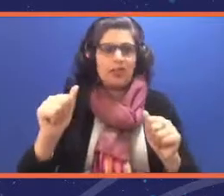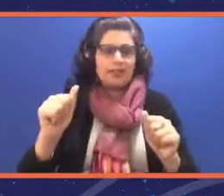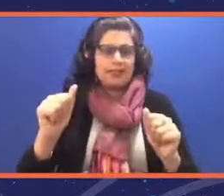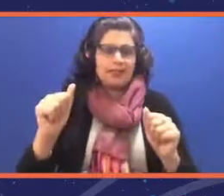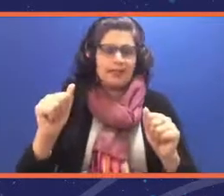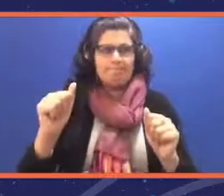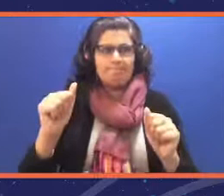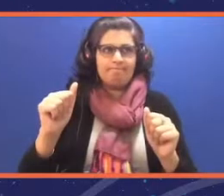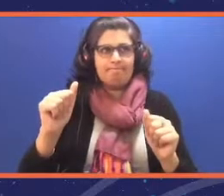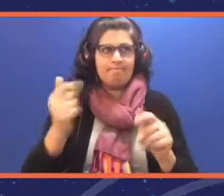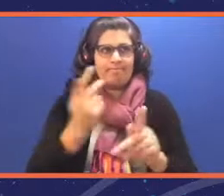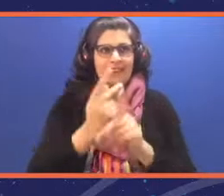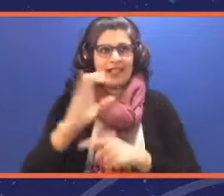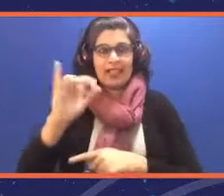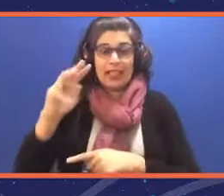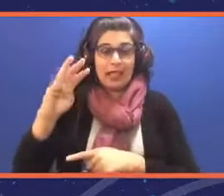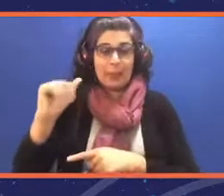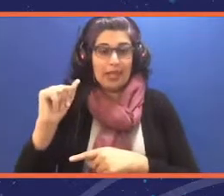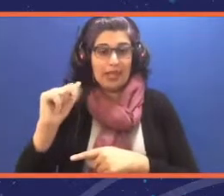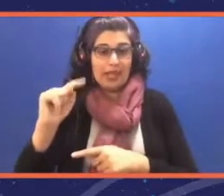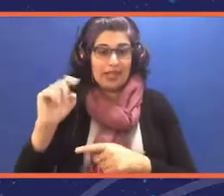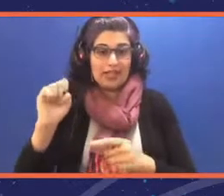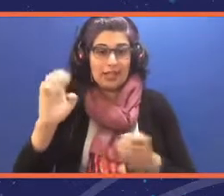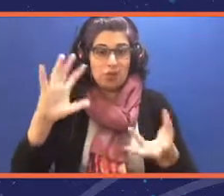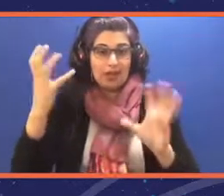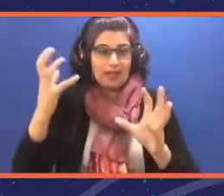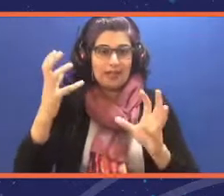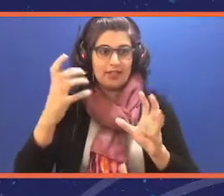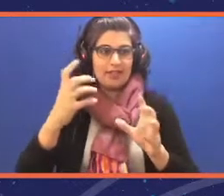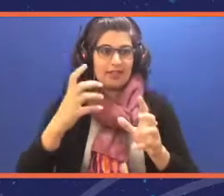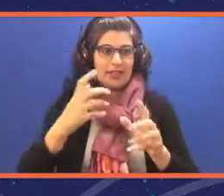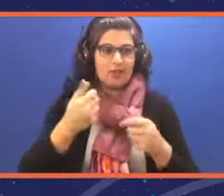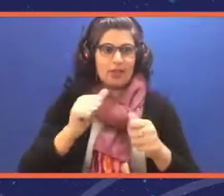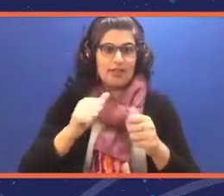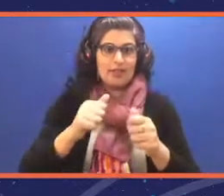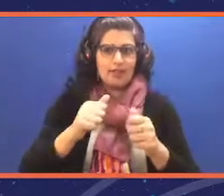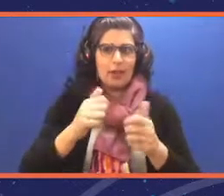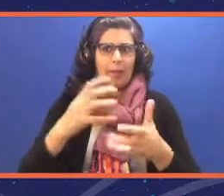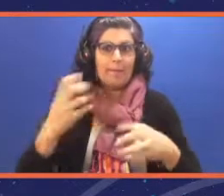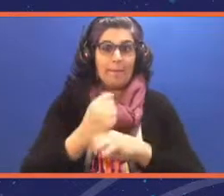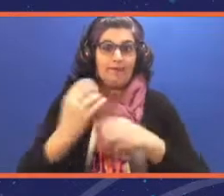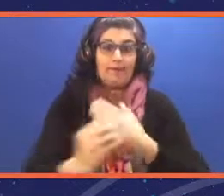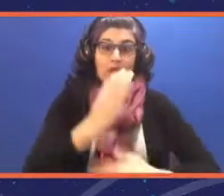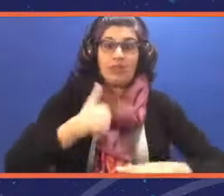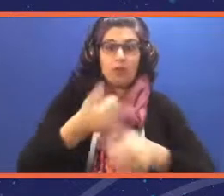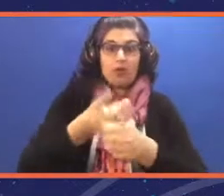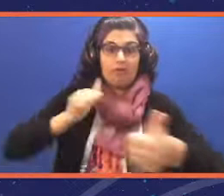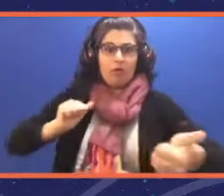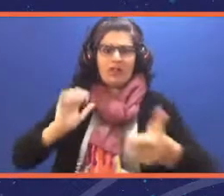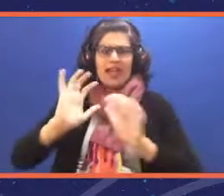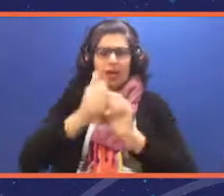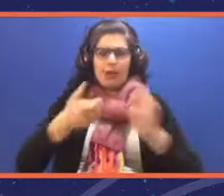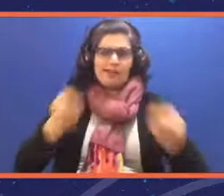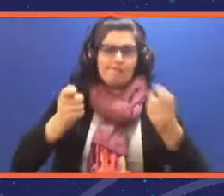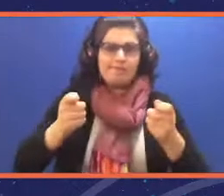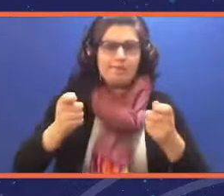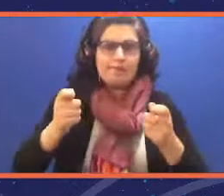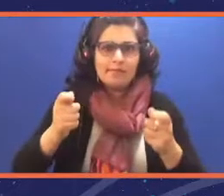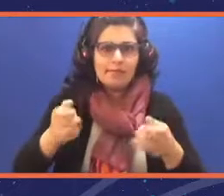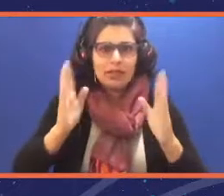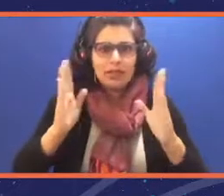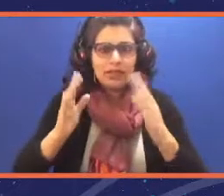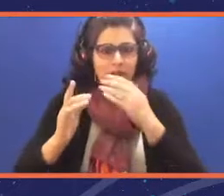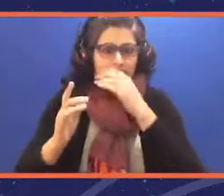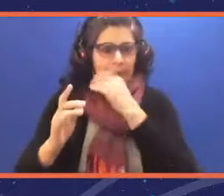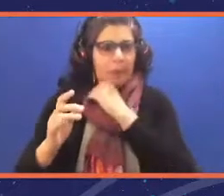the climate crisis from us talking about it and understanding it. And so I was like, how can I capture people's attention? How can I get